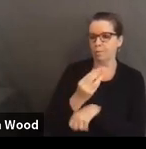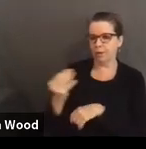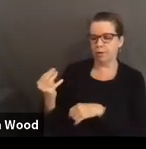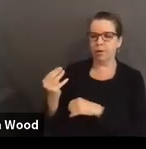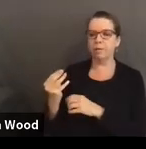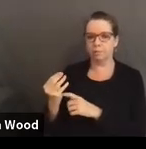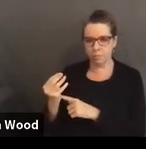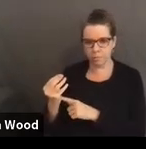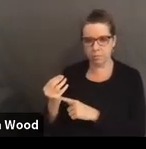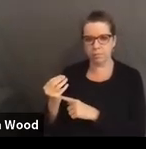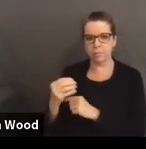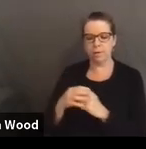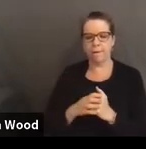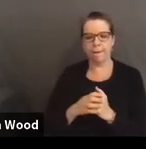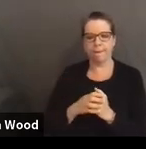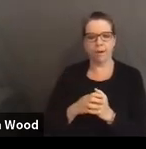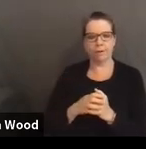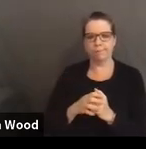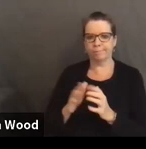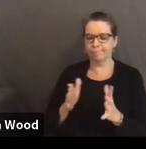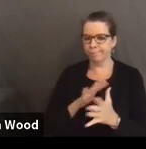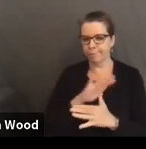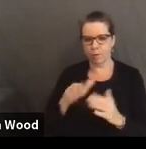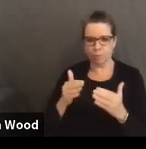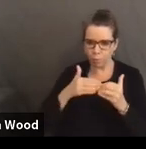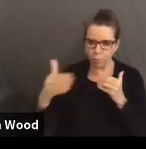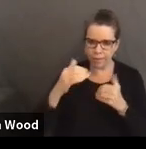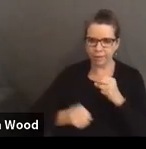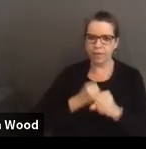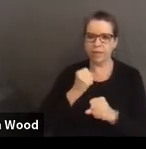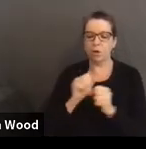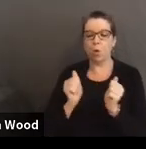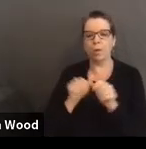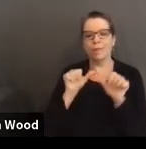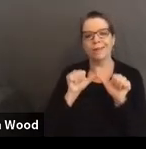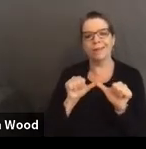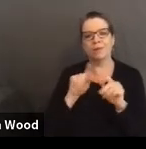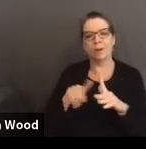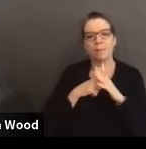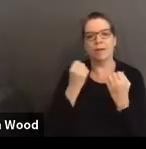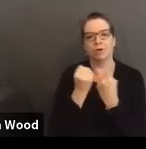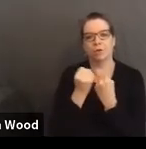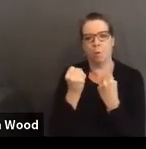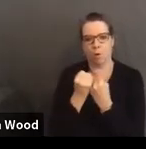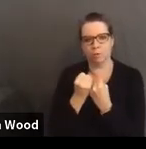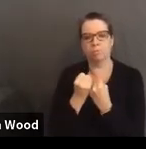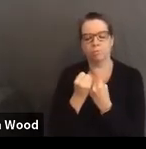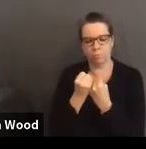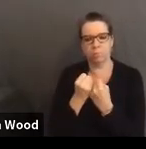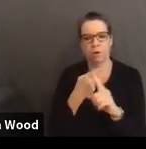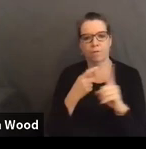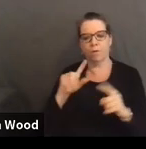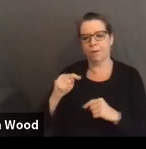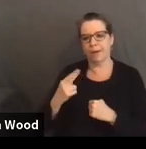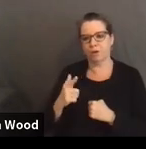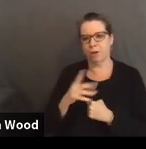materials throughout the rest of the year with continued implementation support from THL